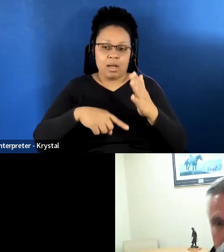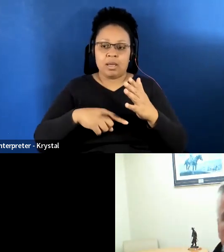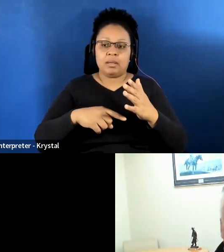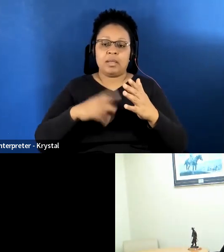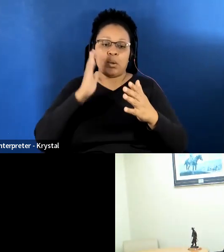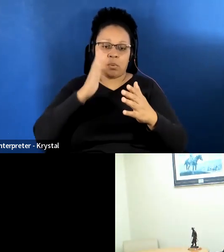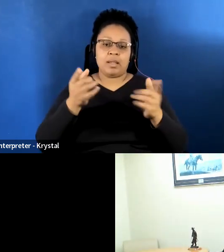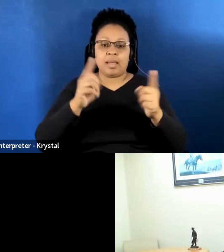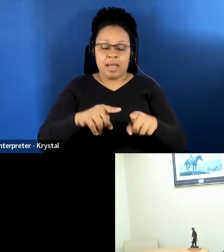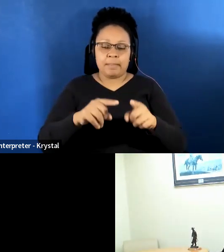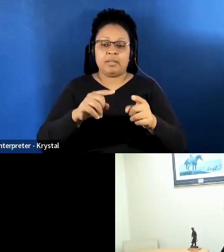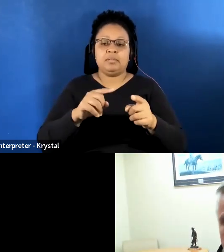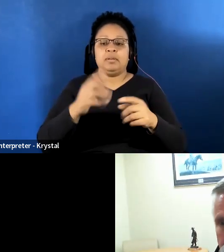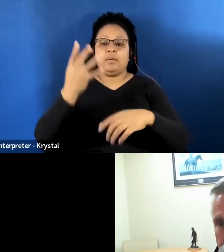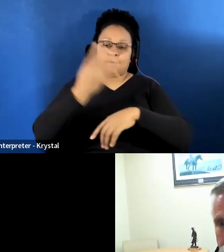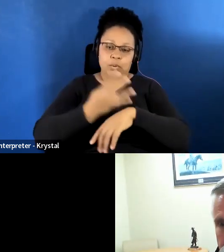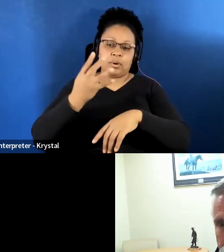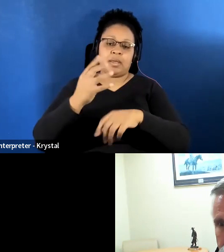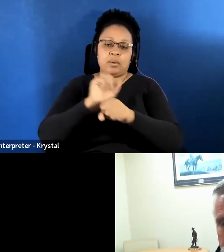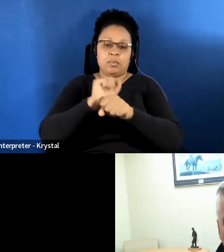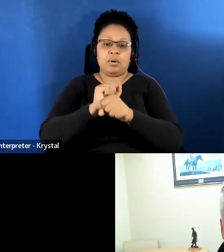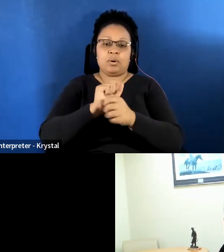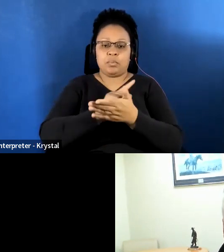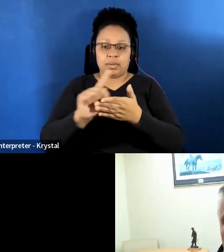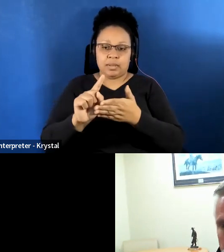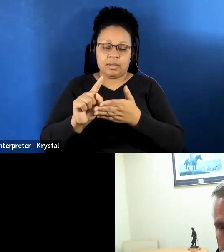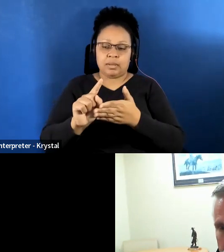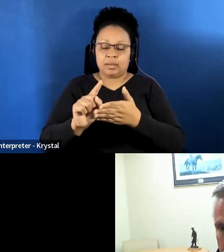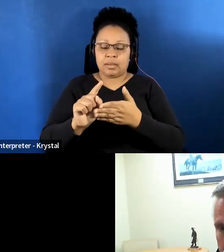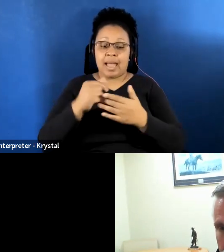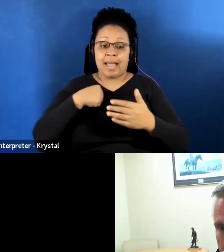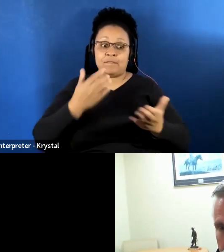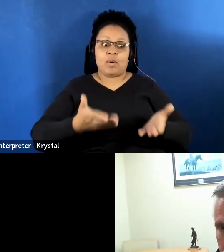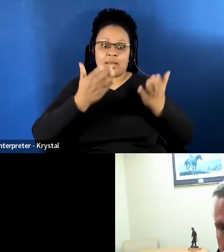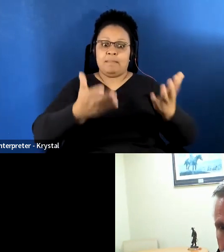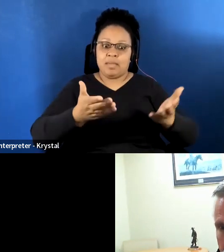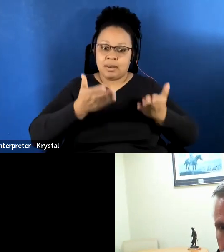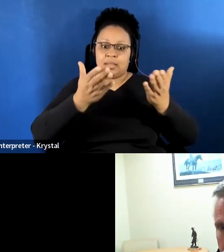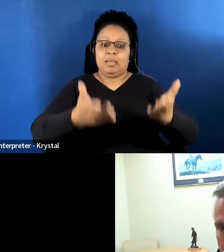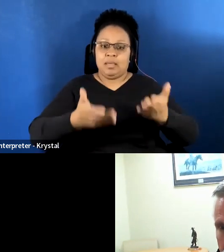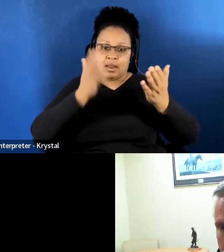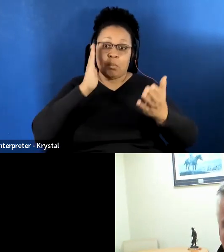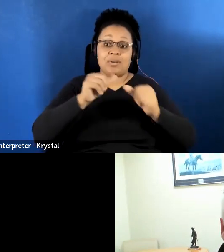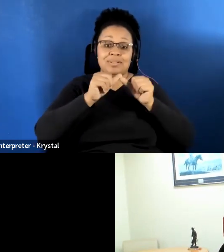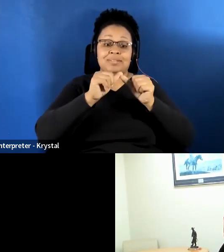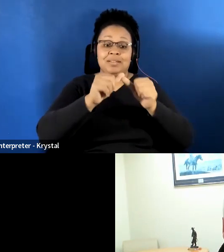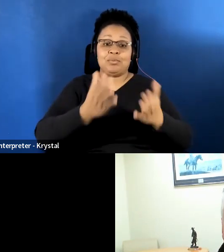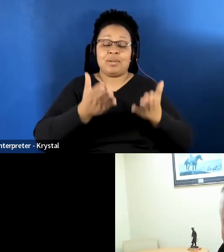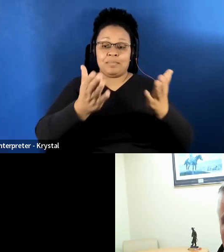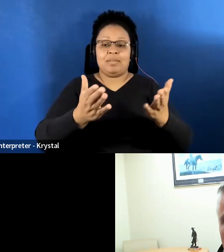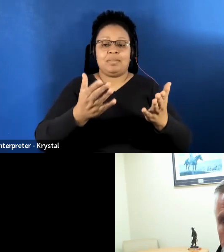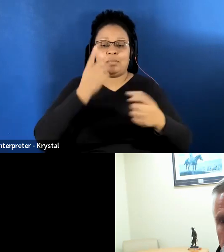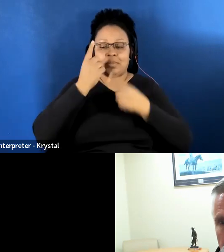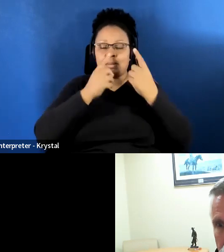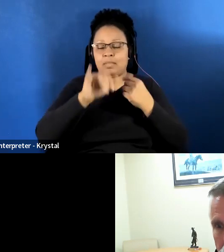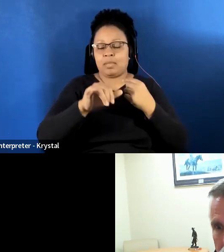to recommend that we seriously consider this. And I I